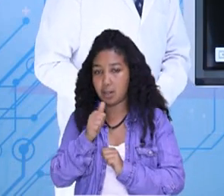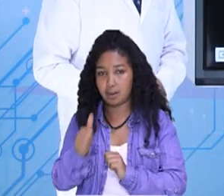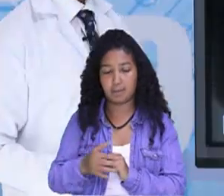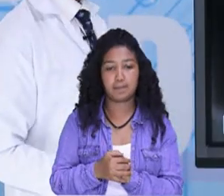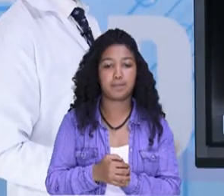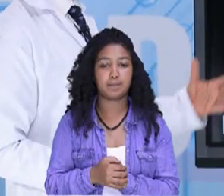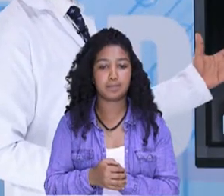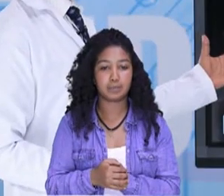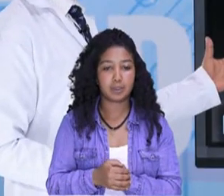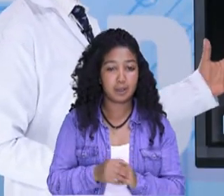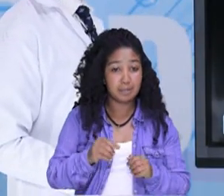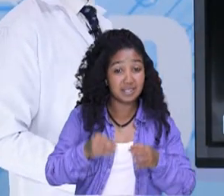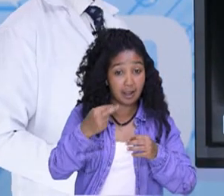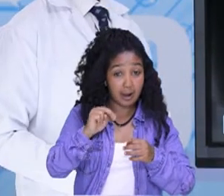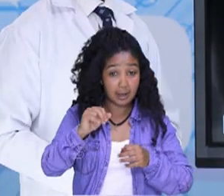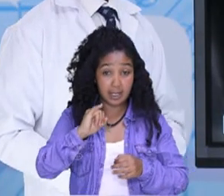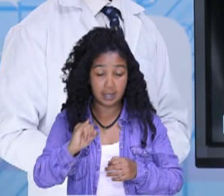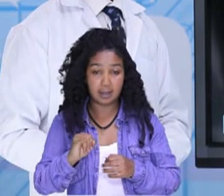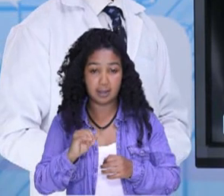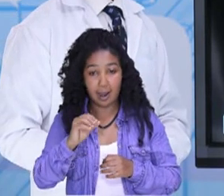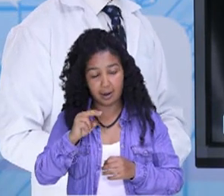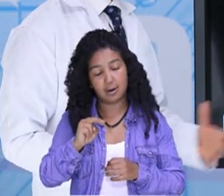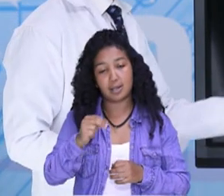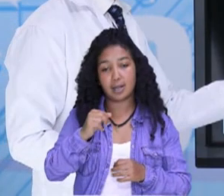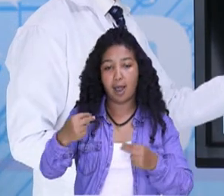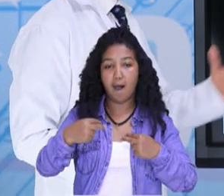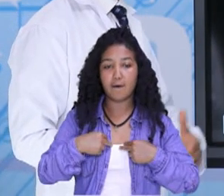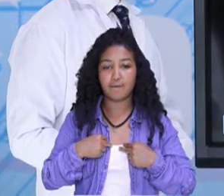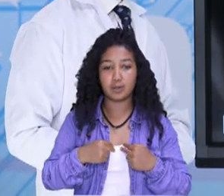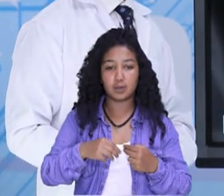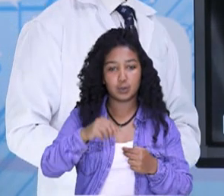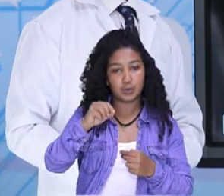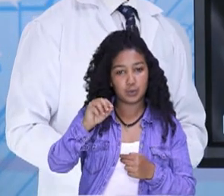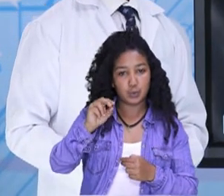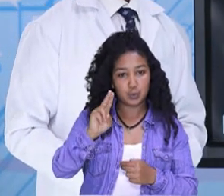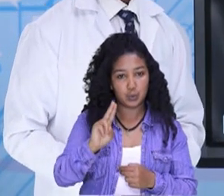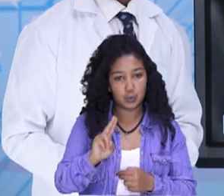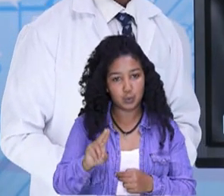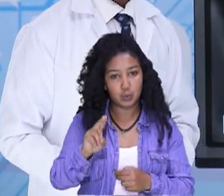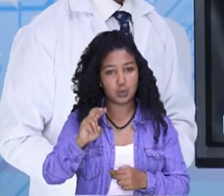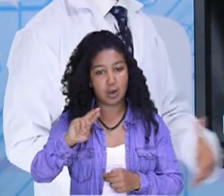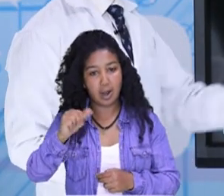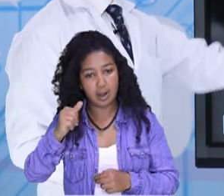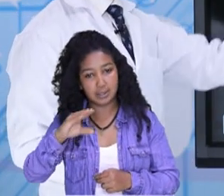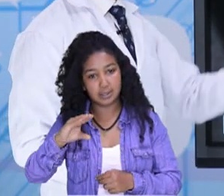stable molecule. Messenger RNA have uracil in the place of thiamine. That in